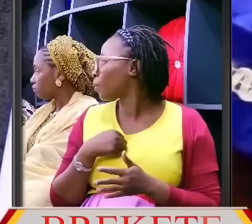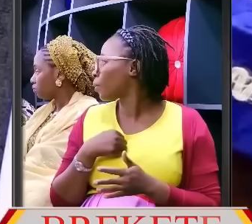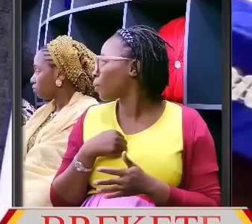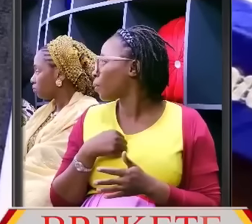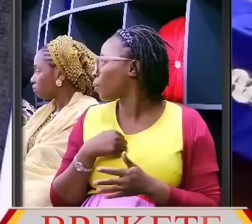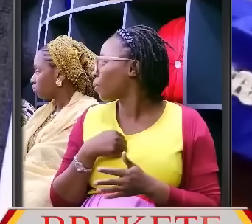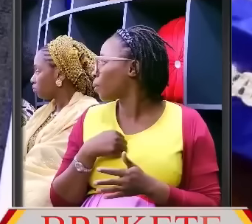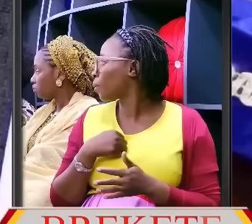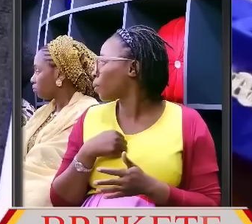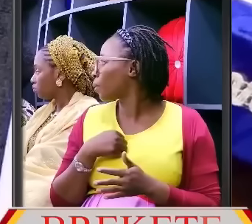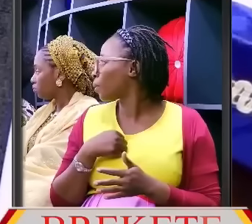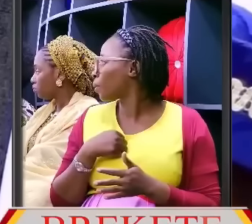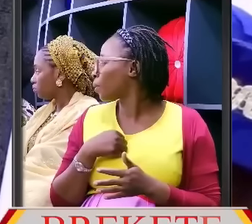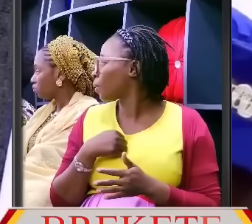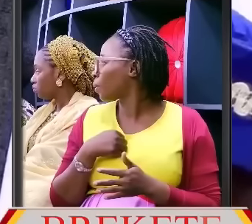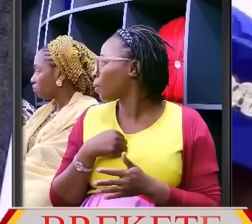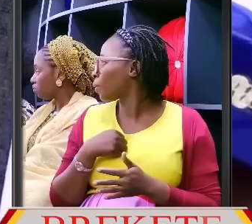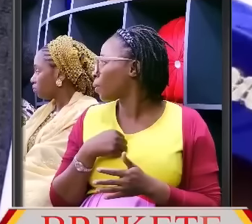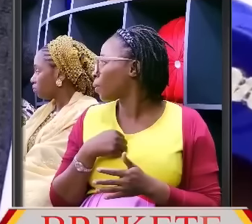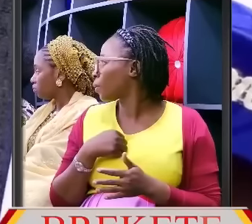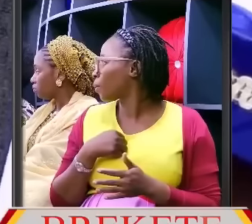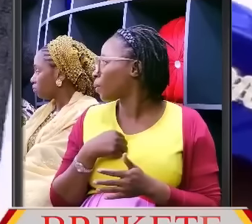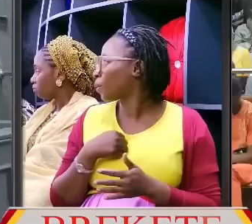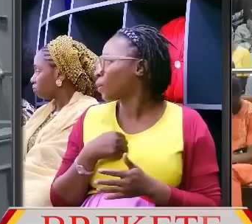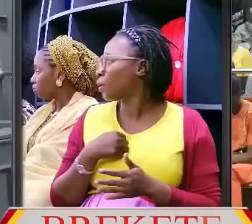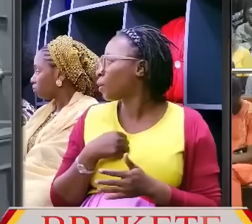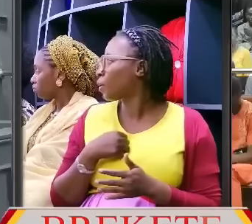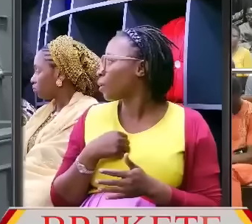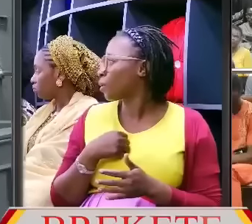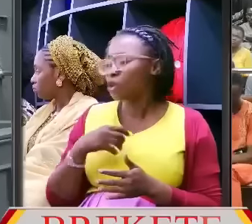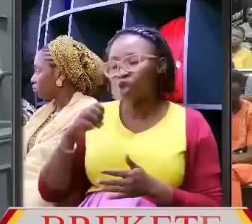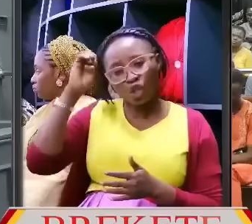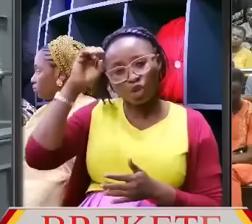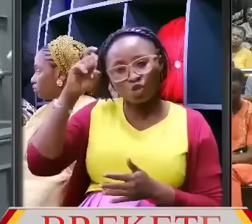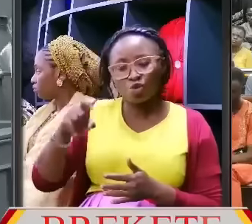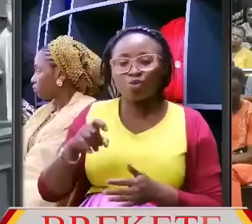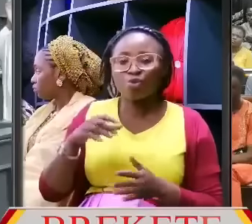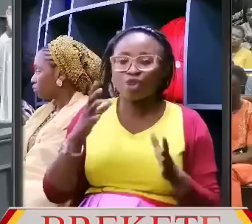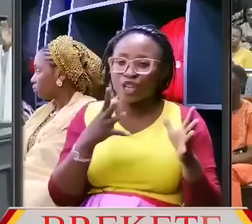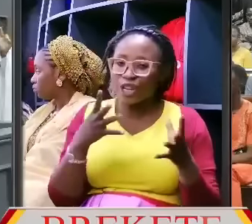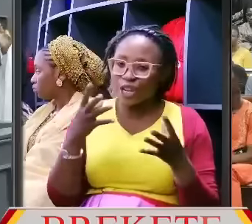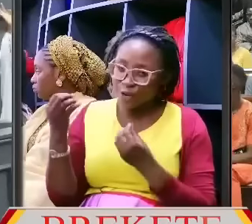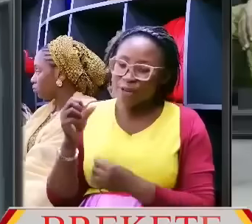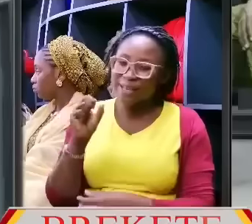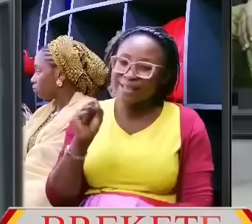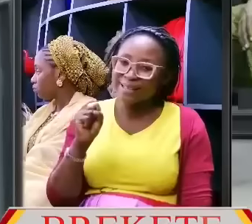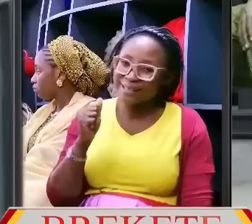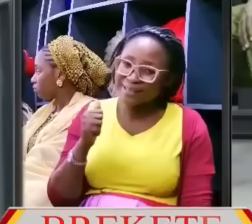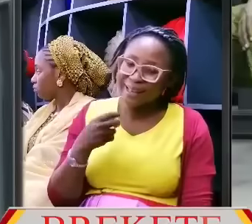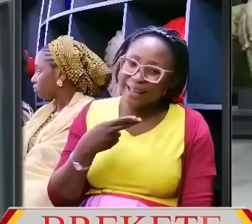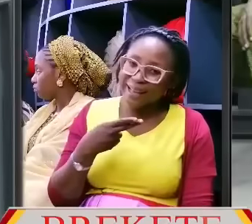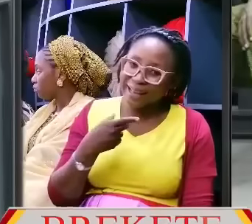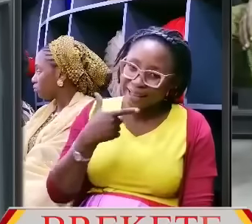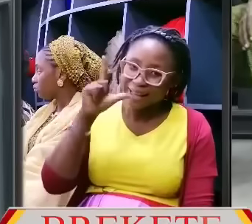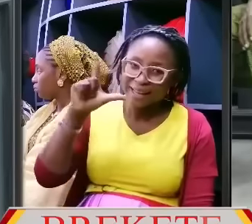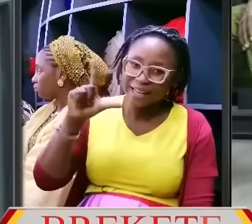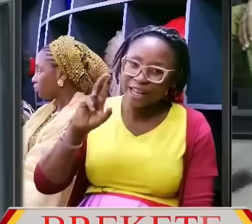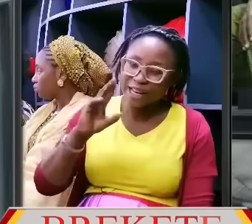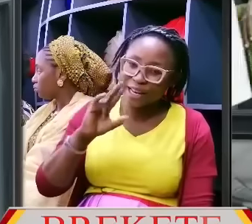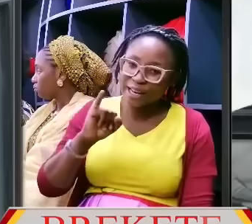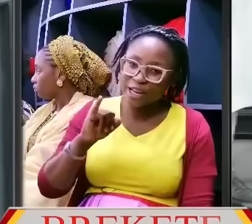well, you will leave, no go leave beside you. No. You go leave Sally on. Okay, we go ask her. Now waiting be mama only request be